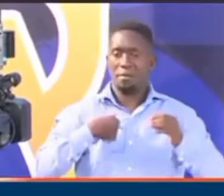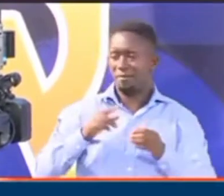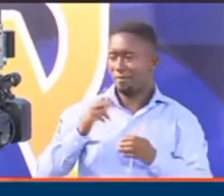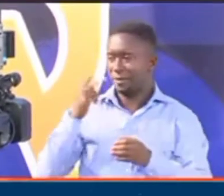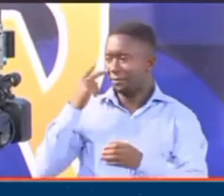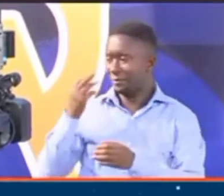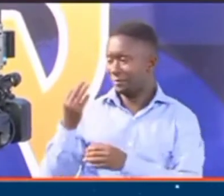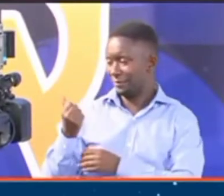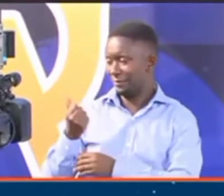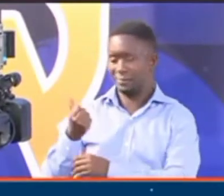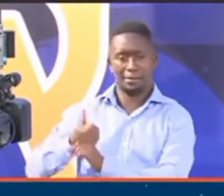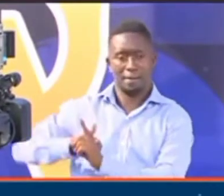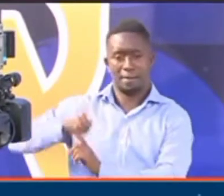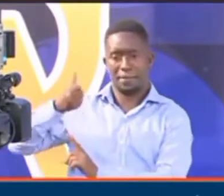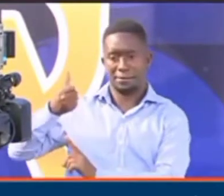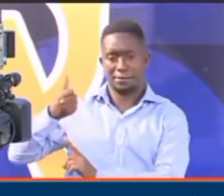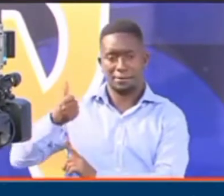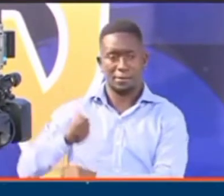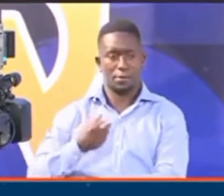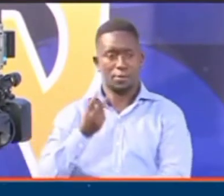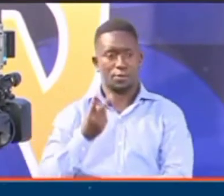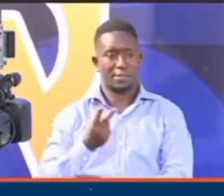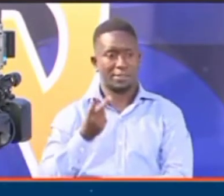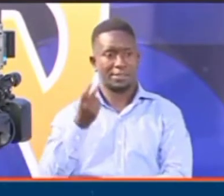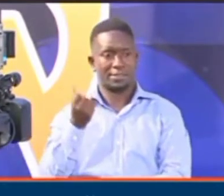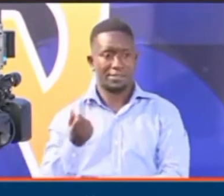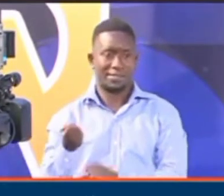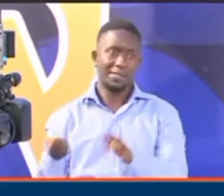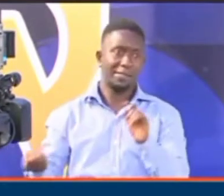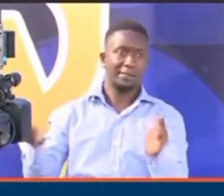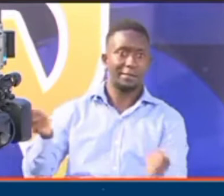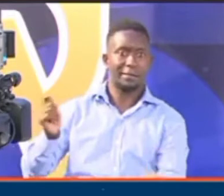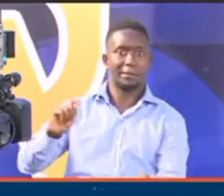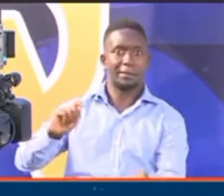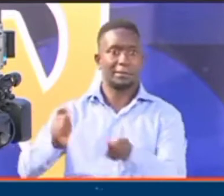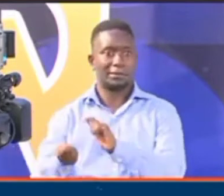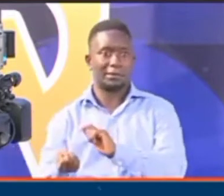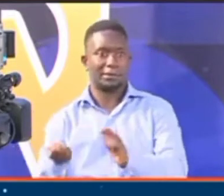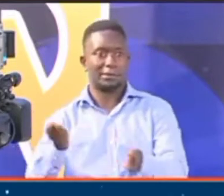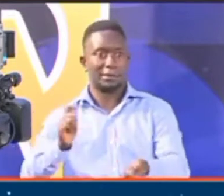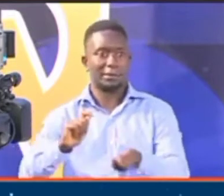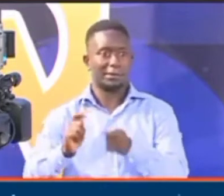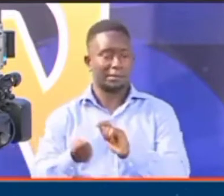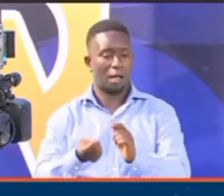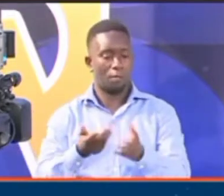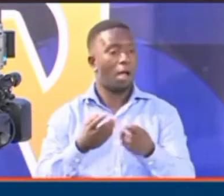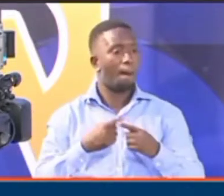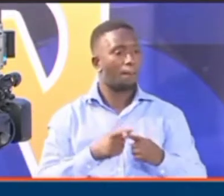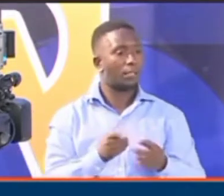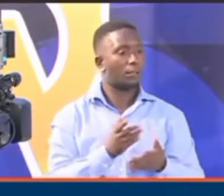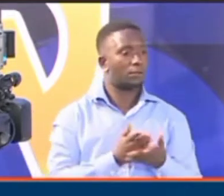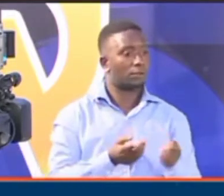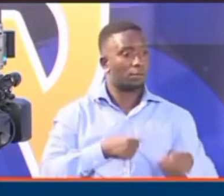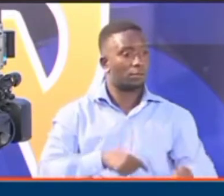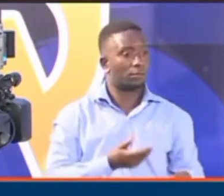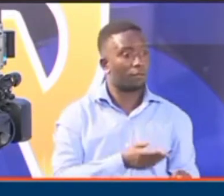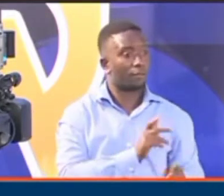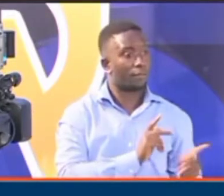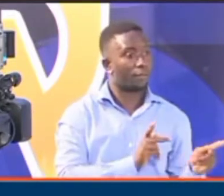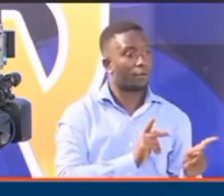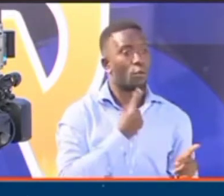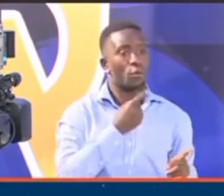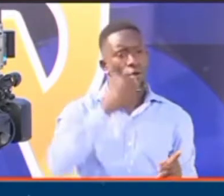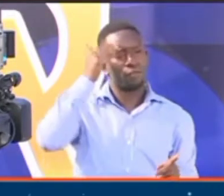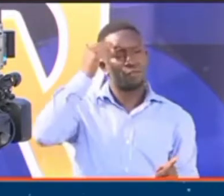of 6 months, 26 strangers can become a family of 26. I mean, some of us have people who we have known for